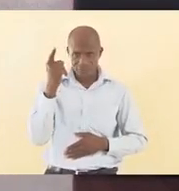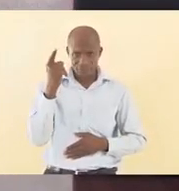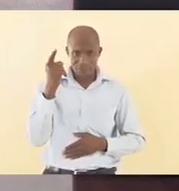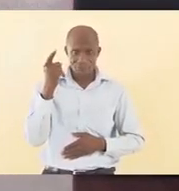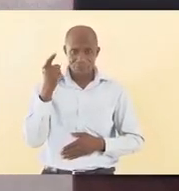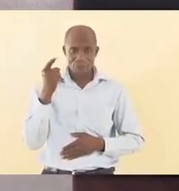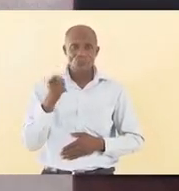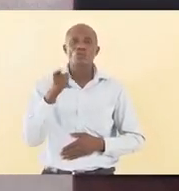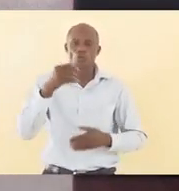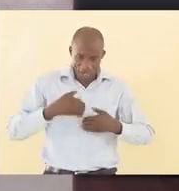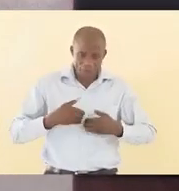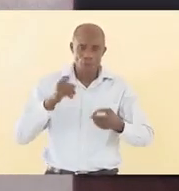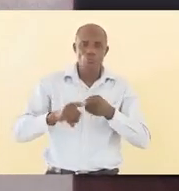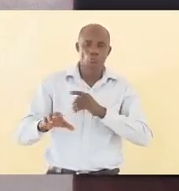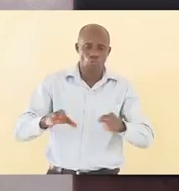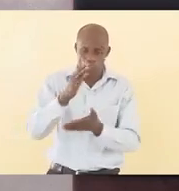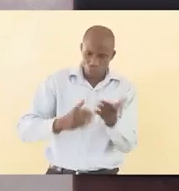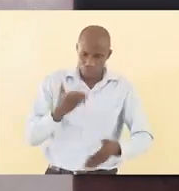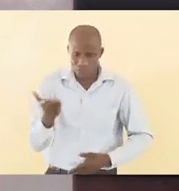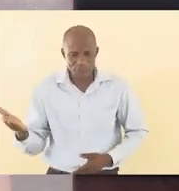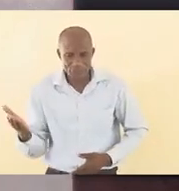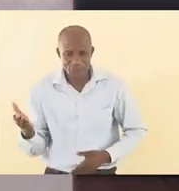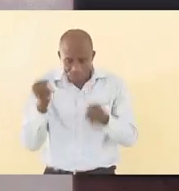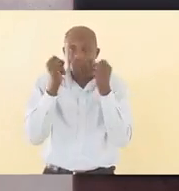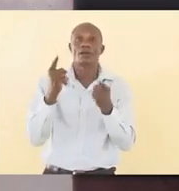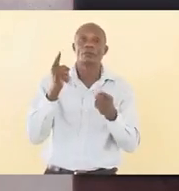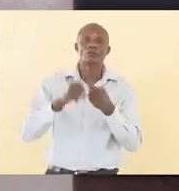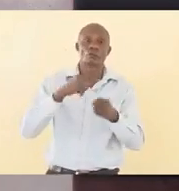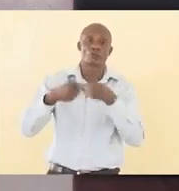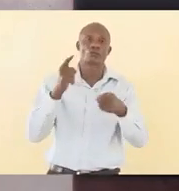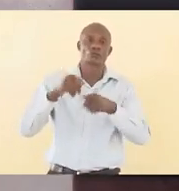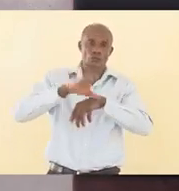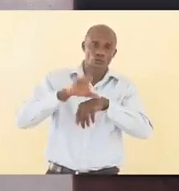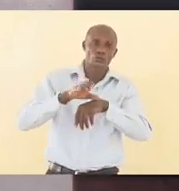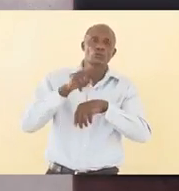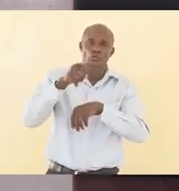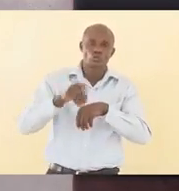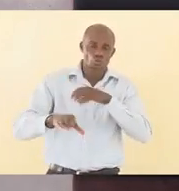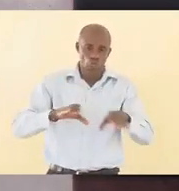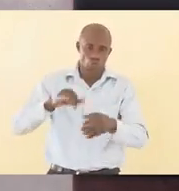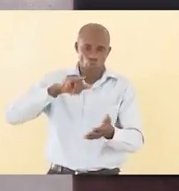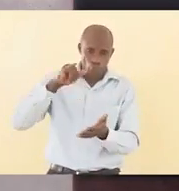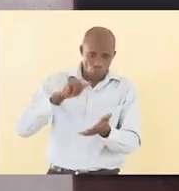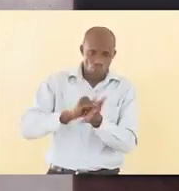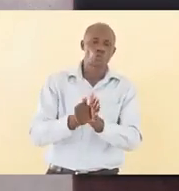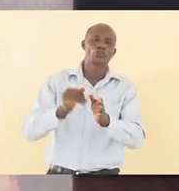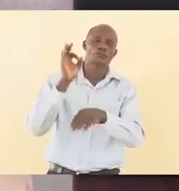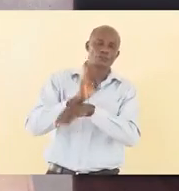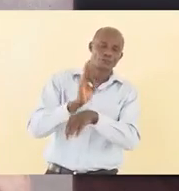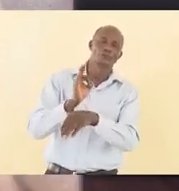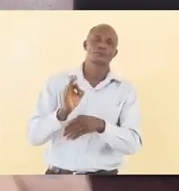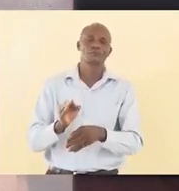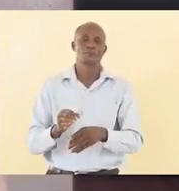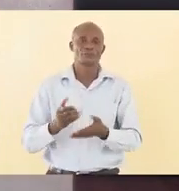Do you understand what I'm saying? There's got to be something, a role you play. That when you wake up to go to church, you are going to perform this role apart from